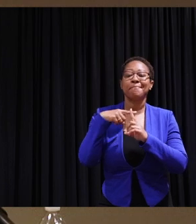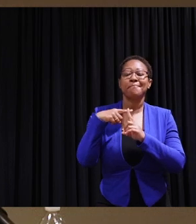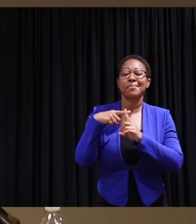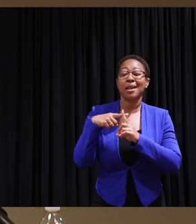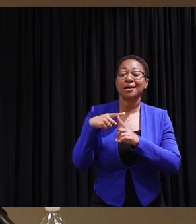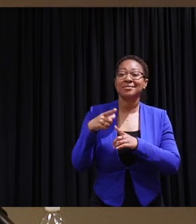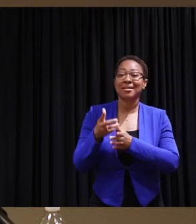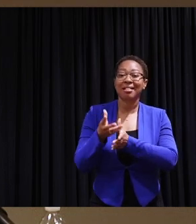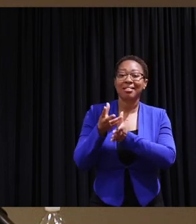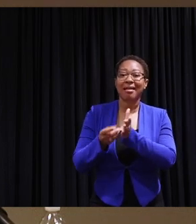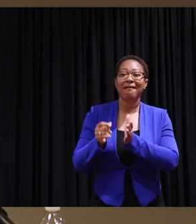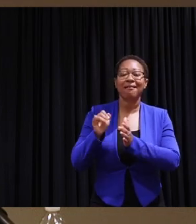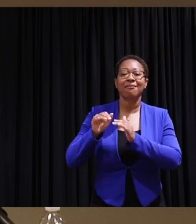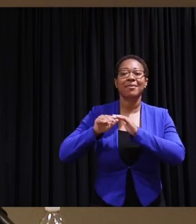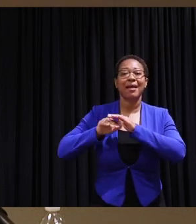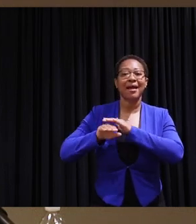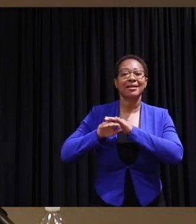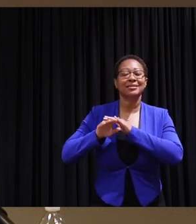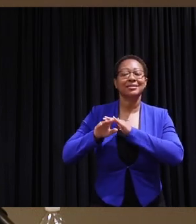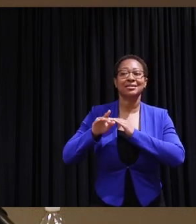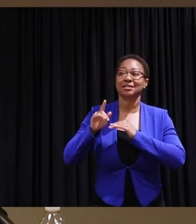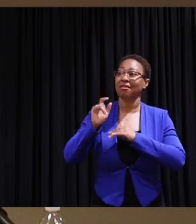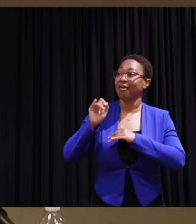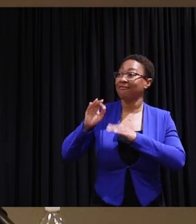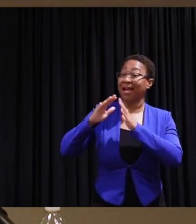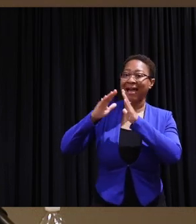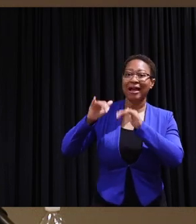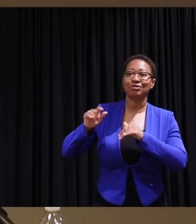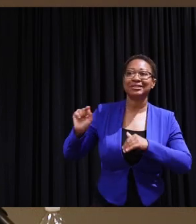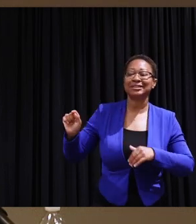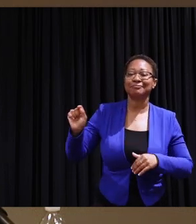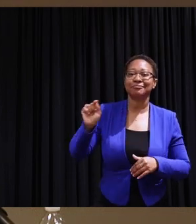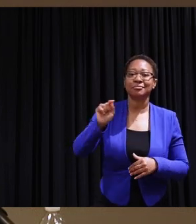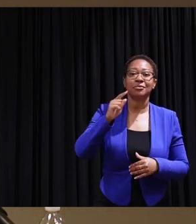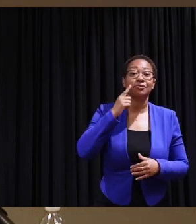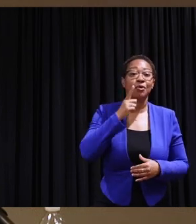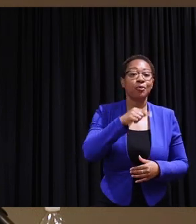the lack of access to adequate housing for